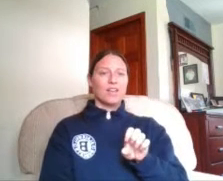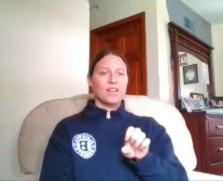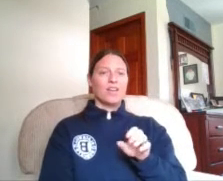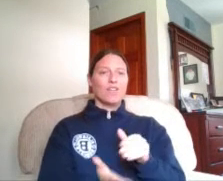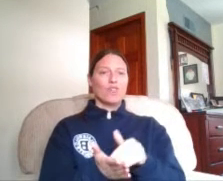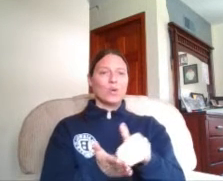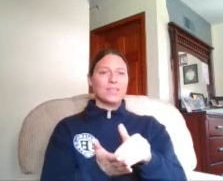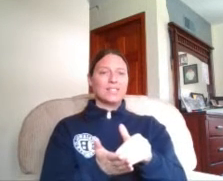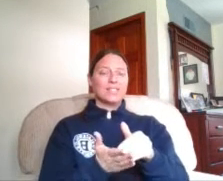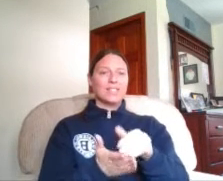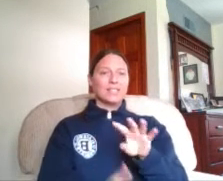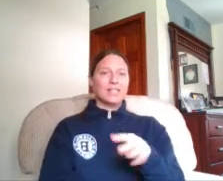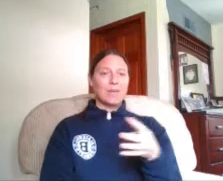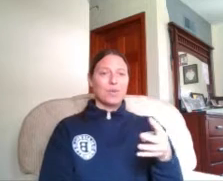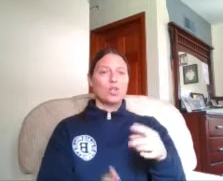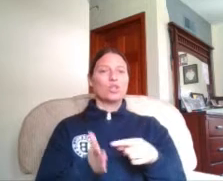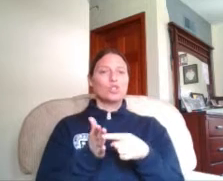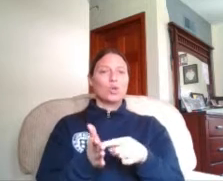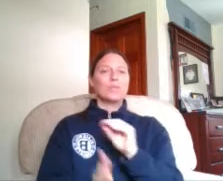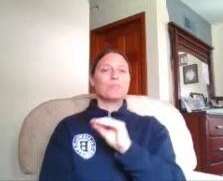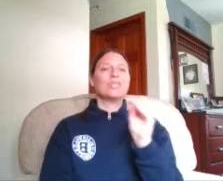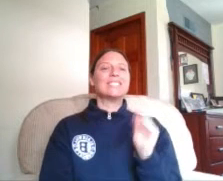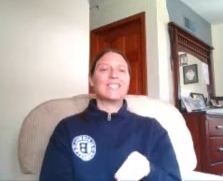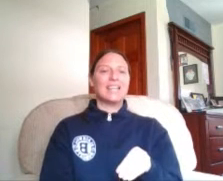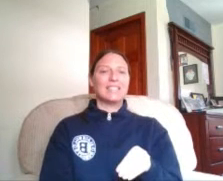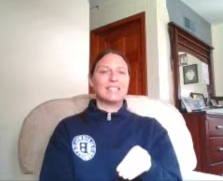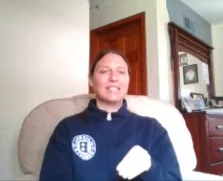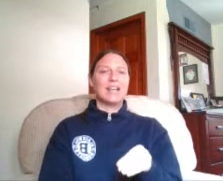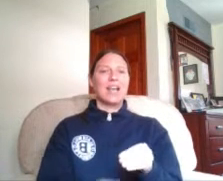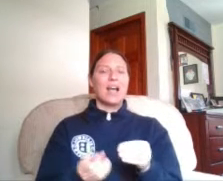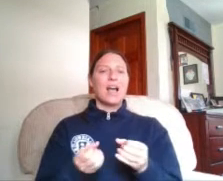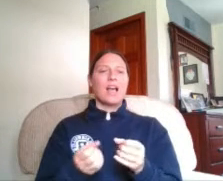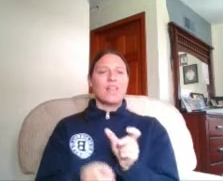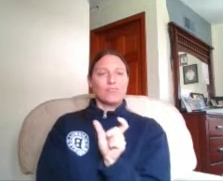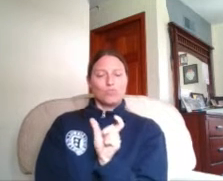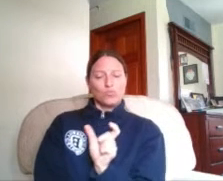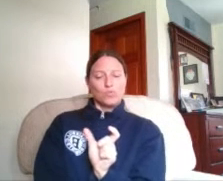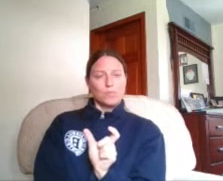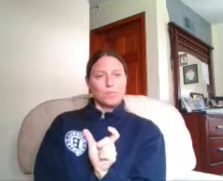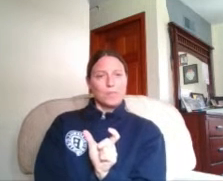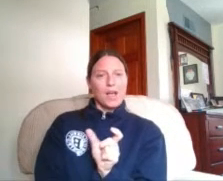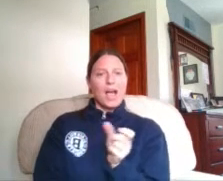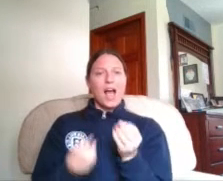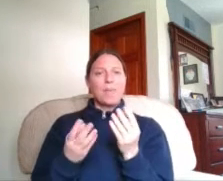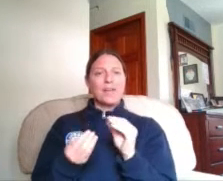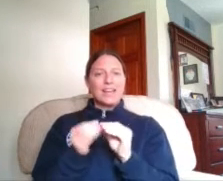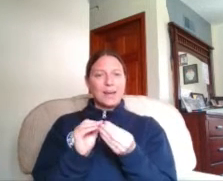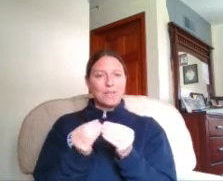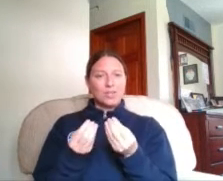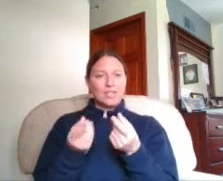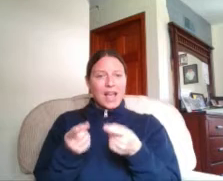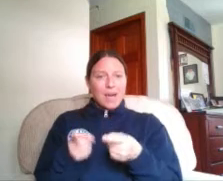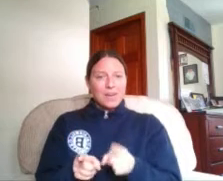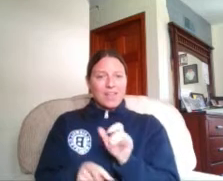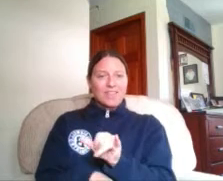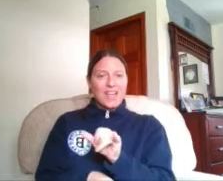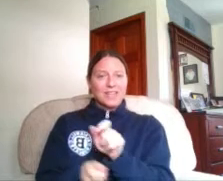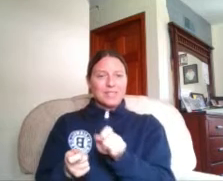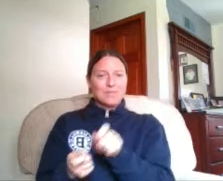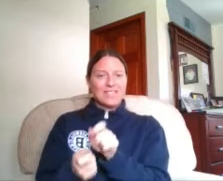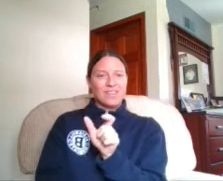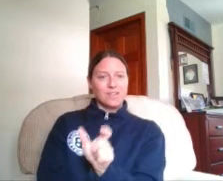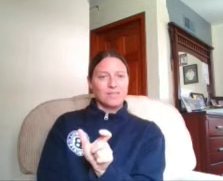which shows the percent of time each piece of data or group of data occurs. So